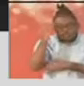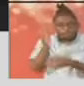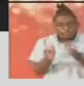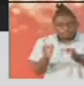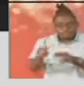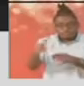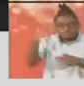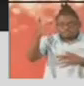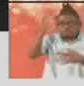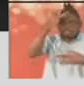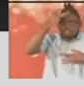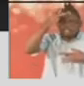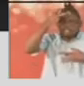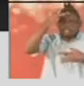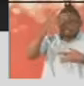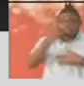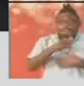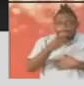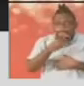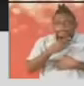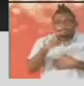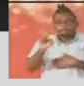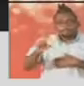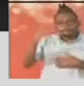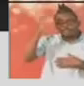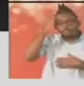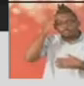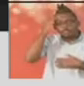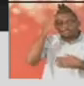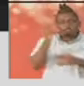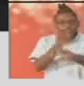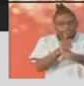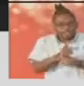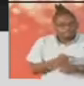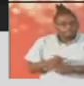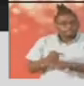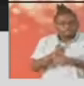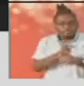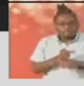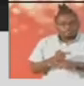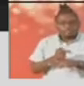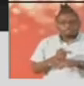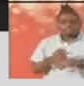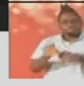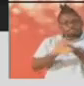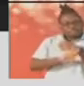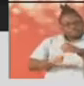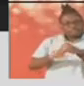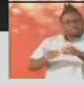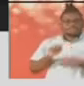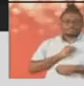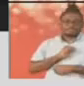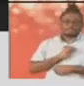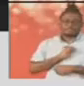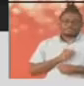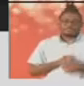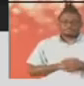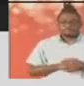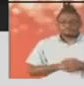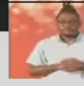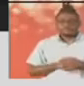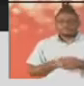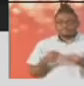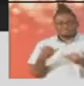vulnerabilities and taking all the steps necessary to prevent yourself from becoming infected. Today I'm not going to go into